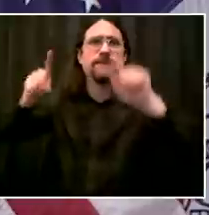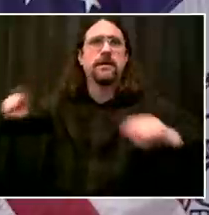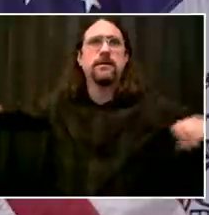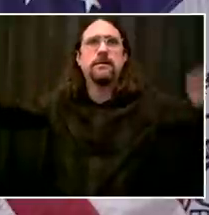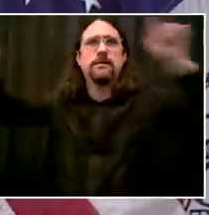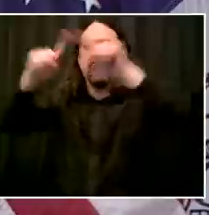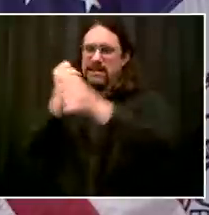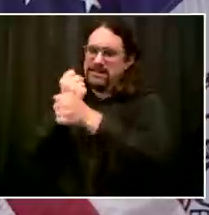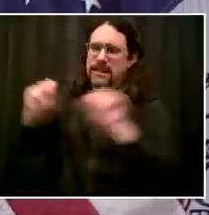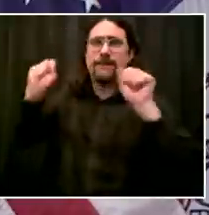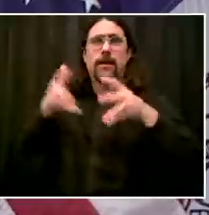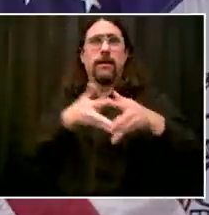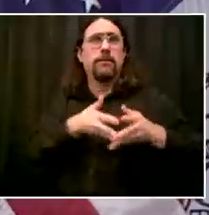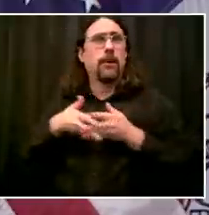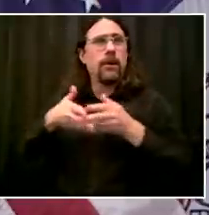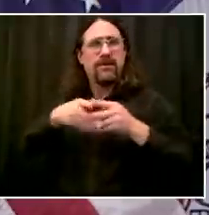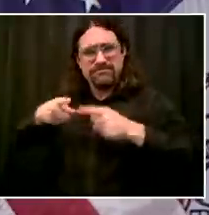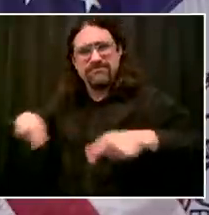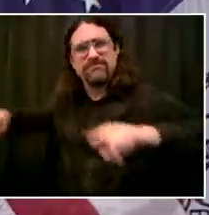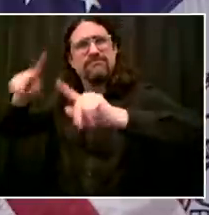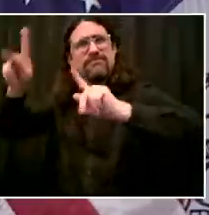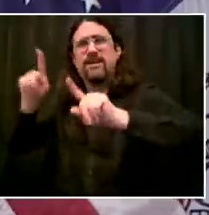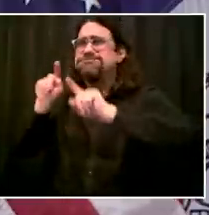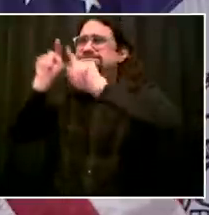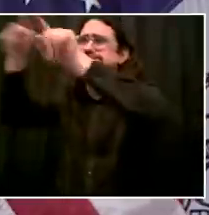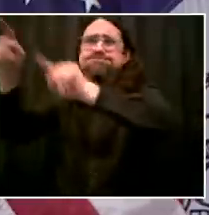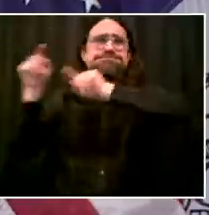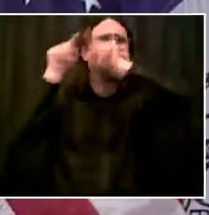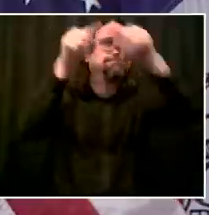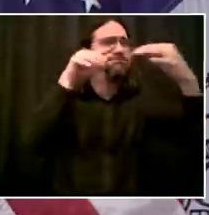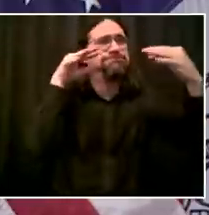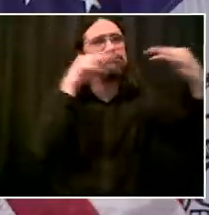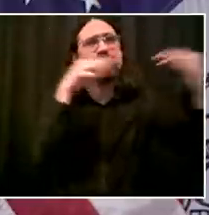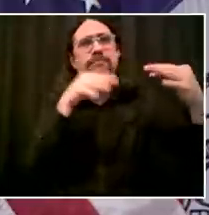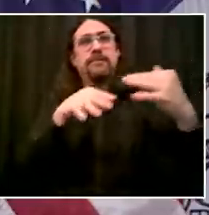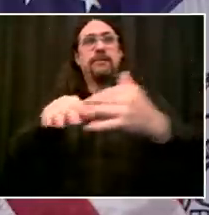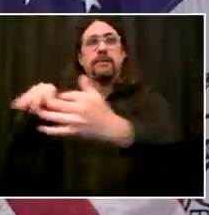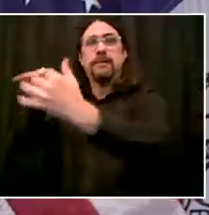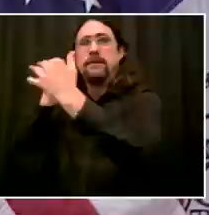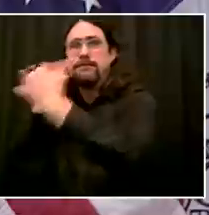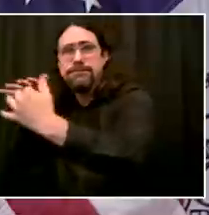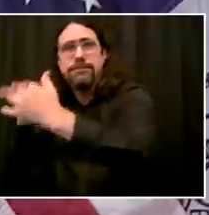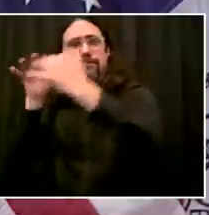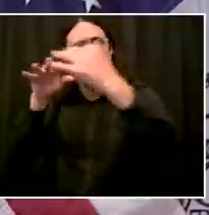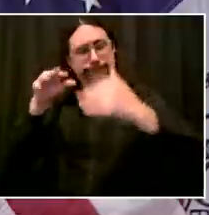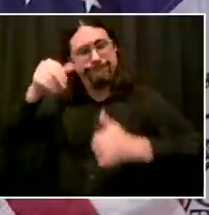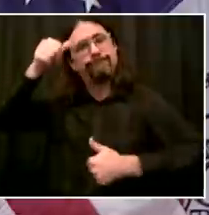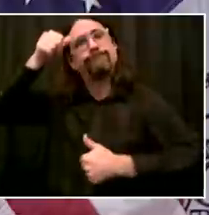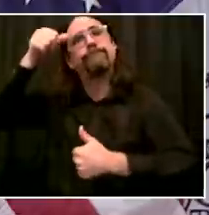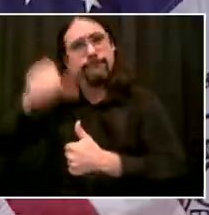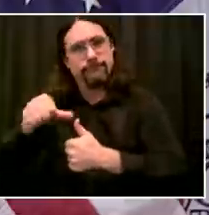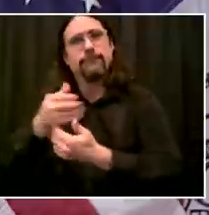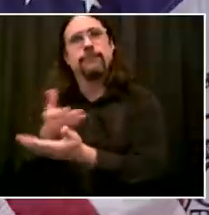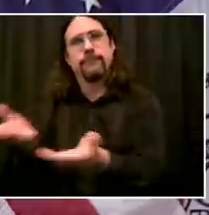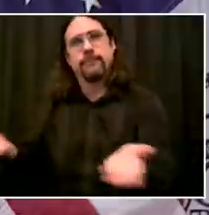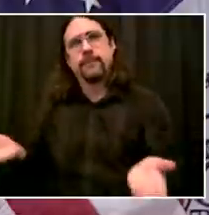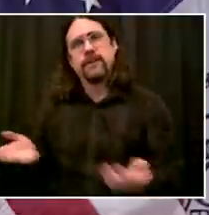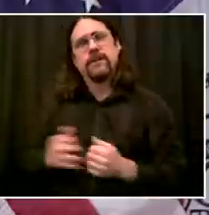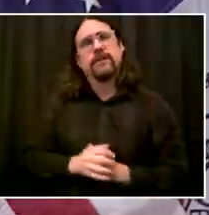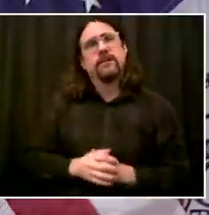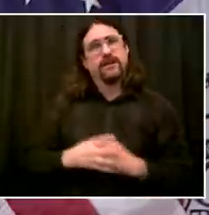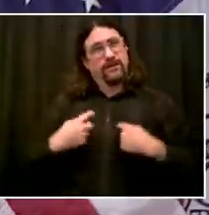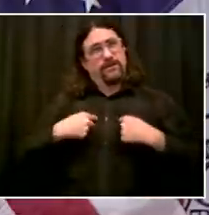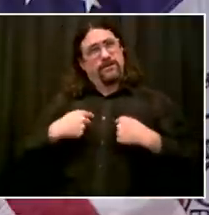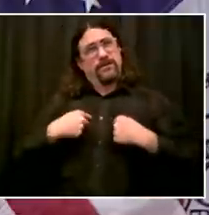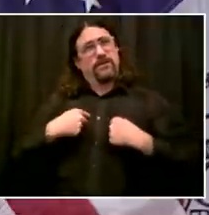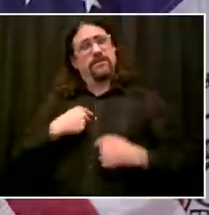is very real to me, very real in our family, because my parents,